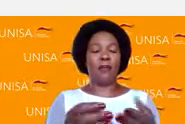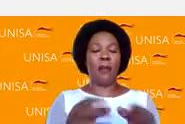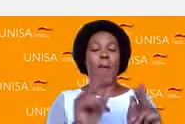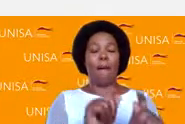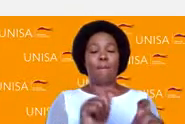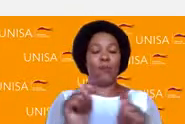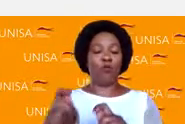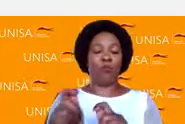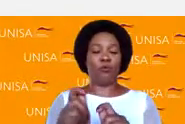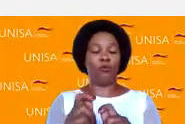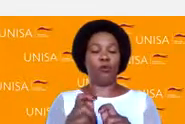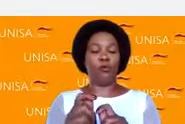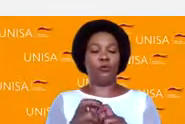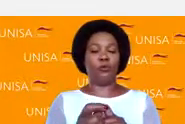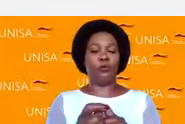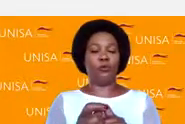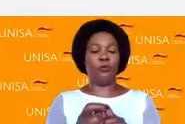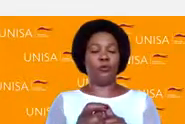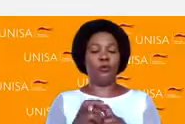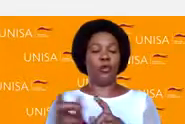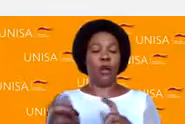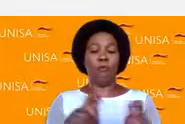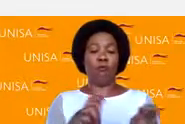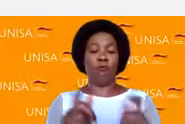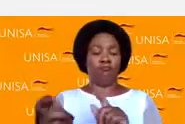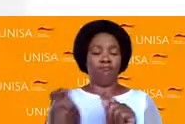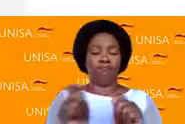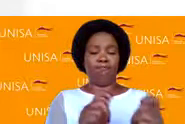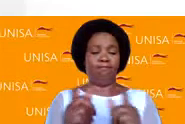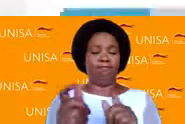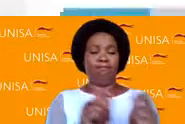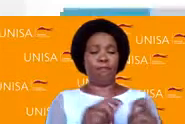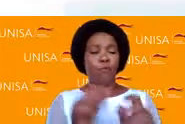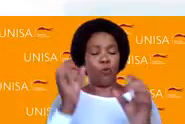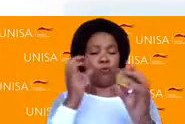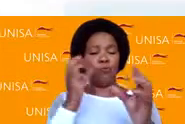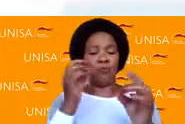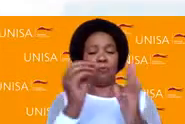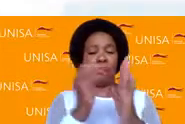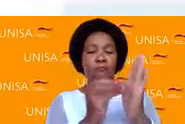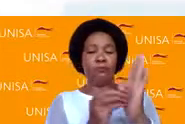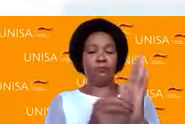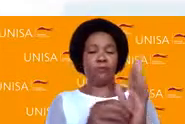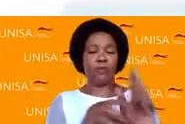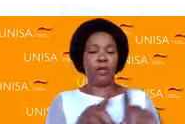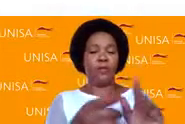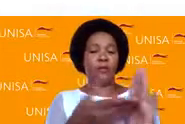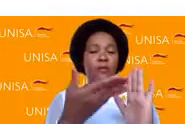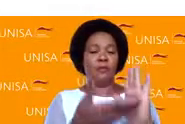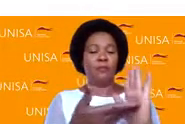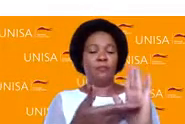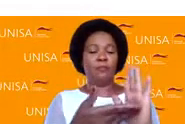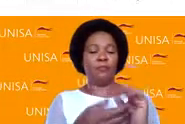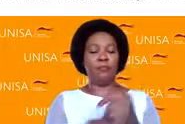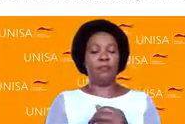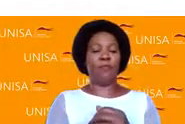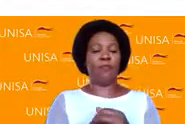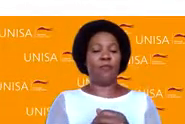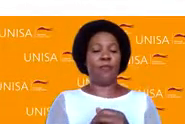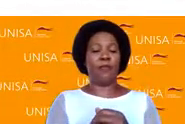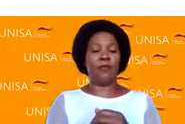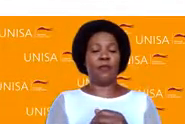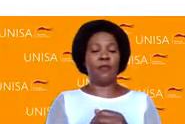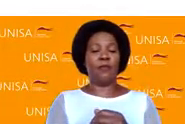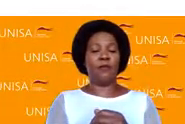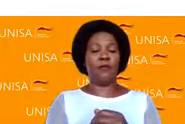Let's do this one. So for instance, a portfolio that